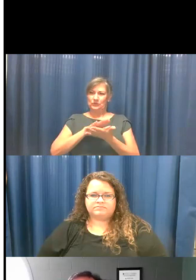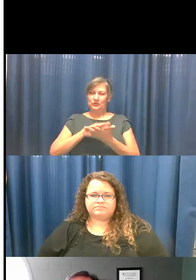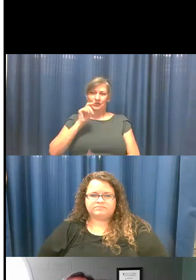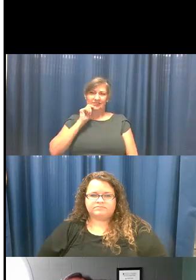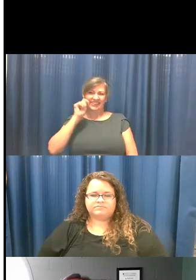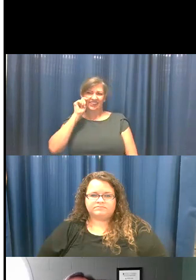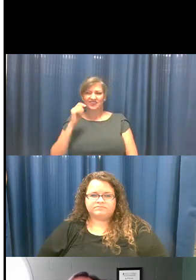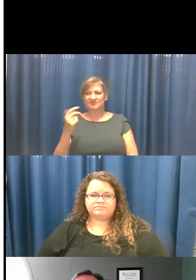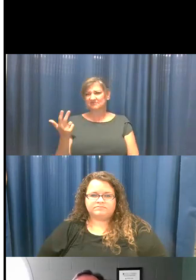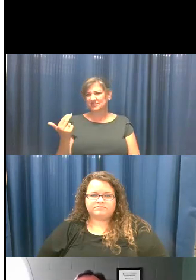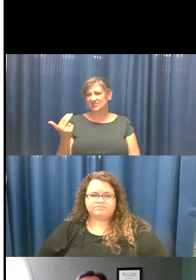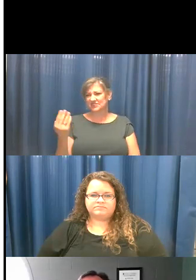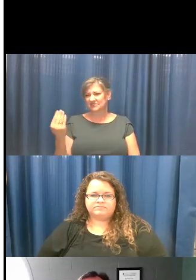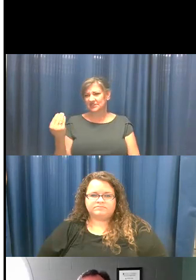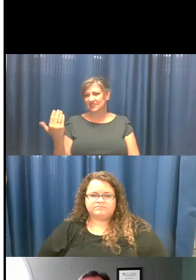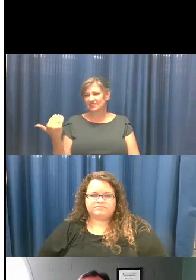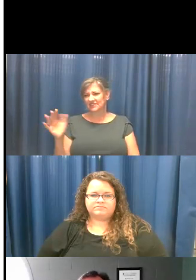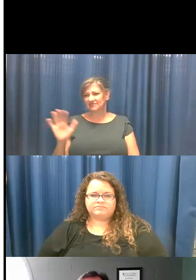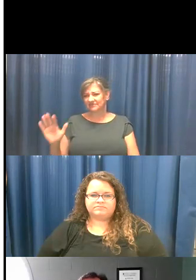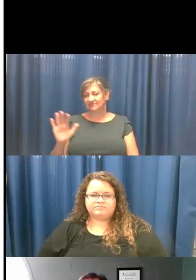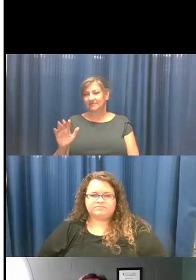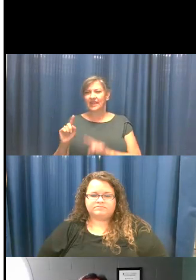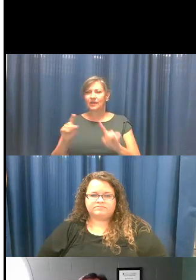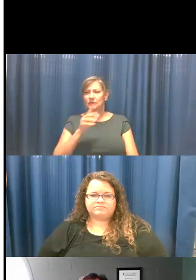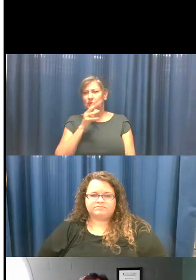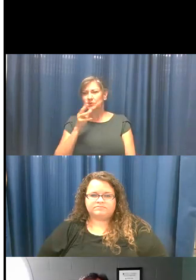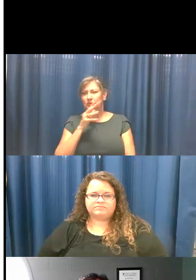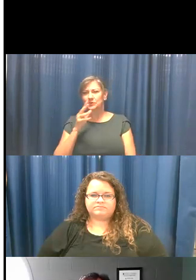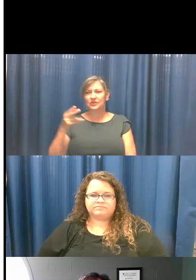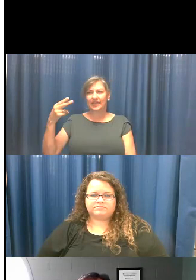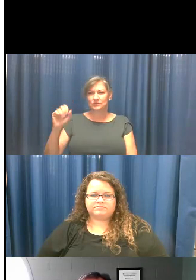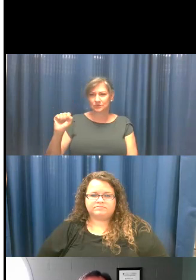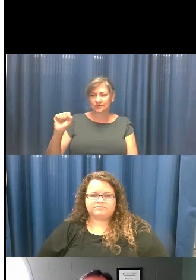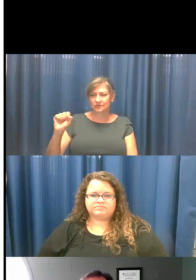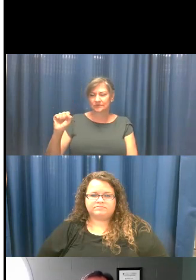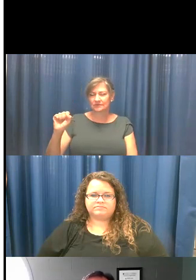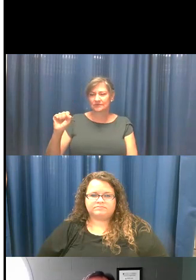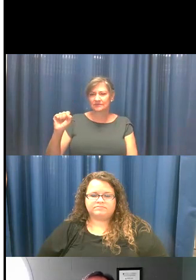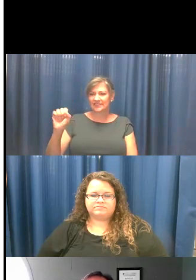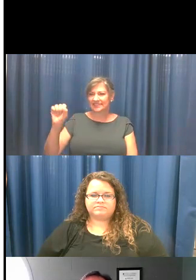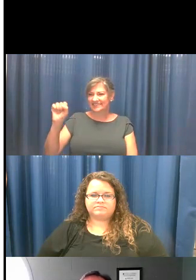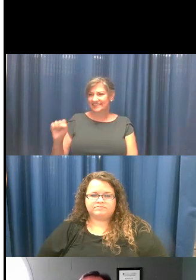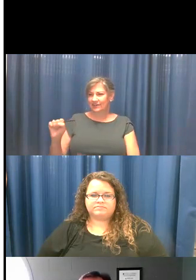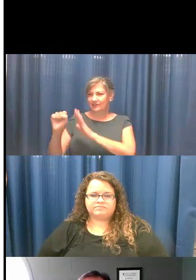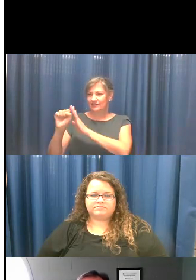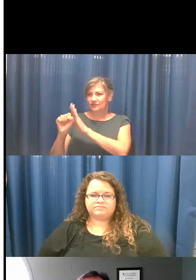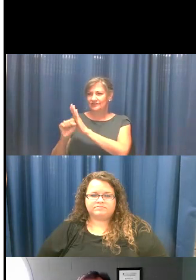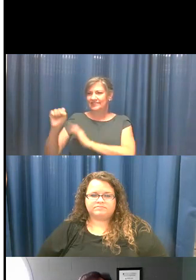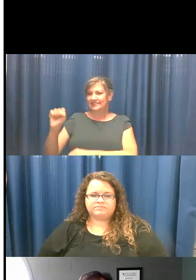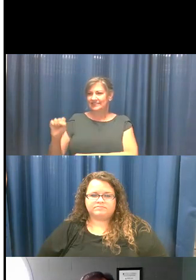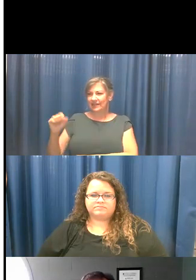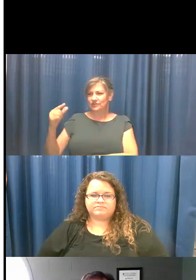13, 14, 15, I went to a rural high school system in South Georgia. We didn't have a